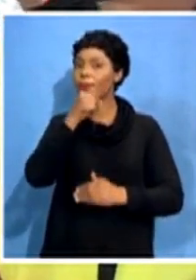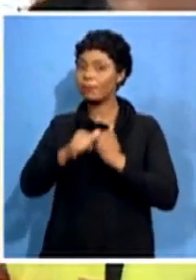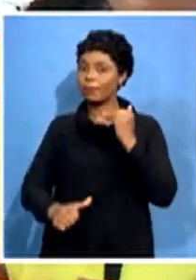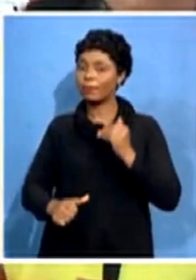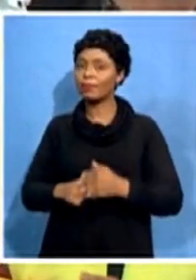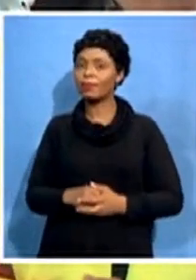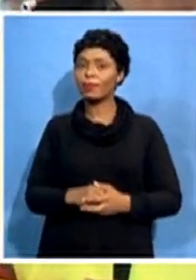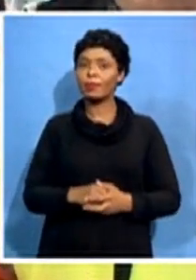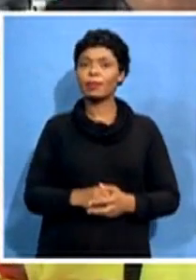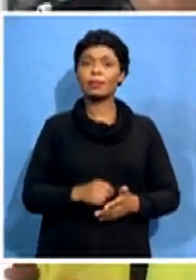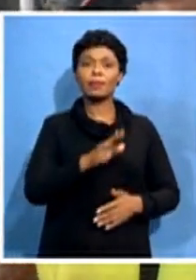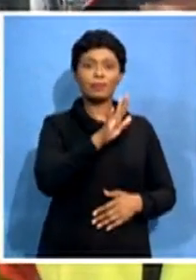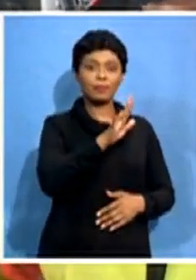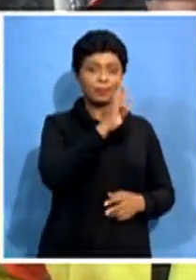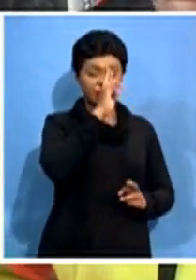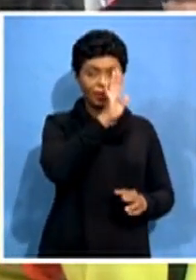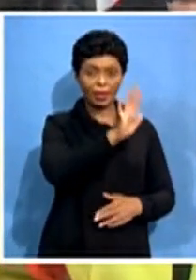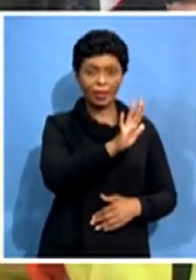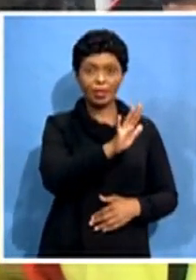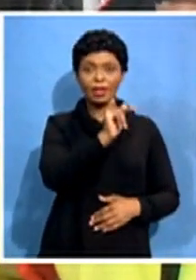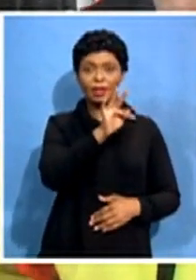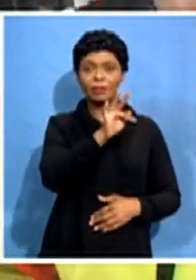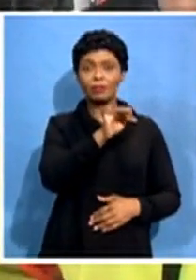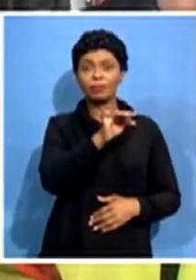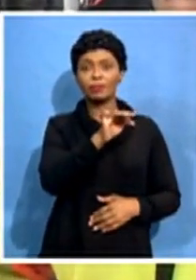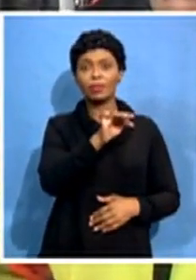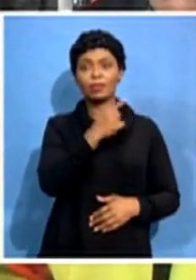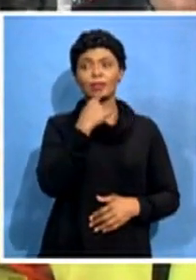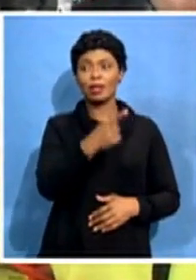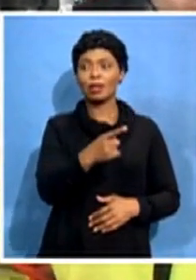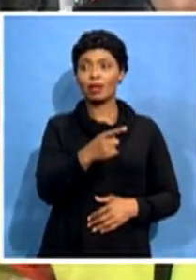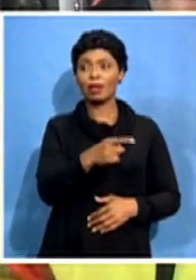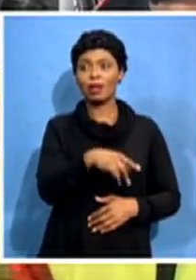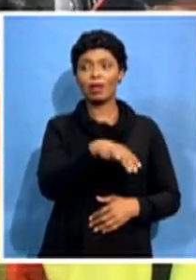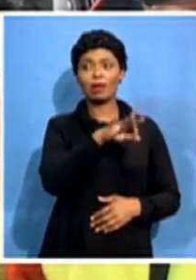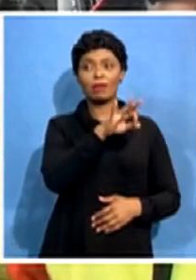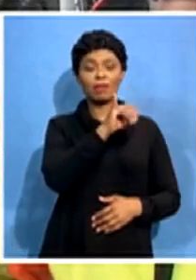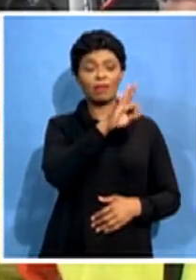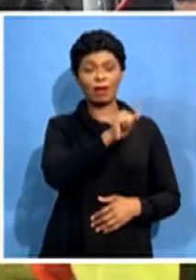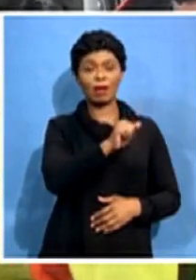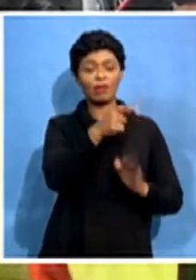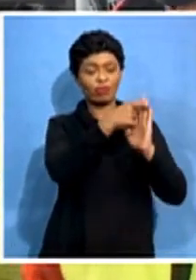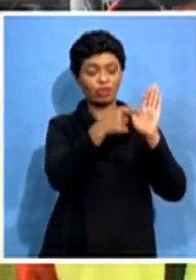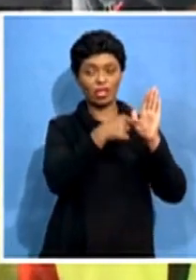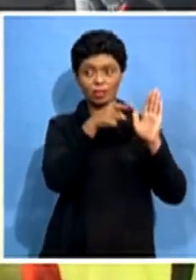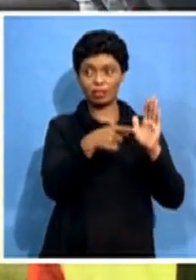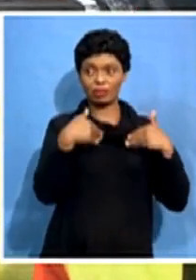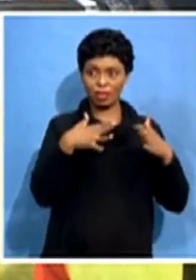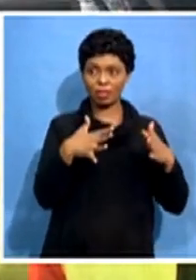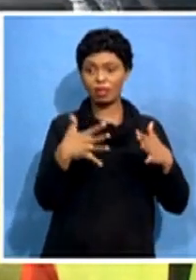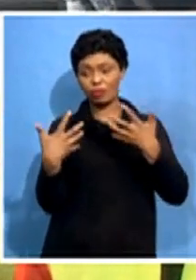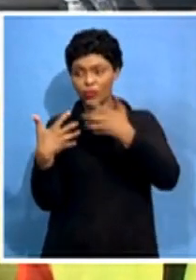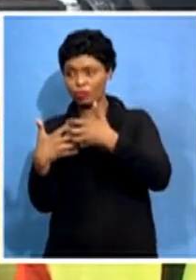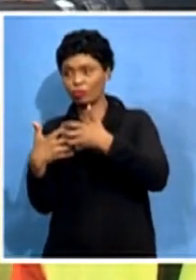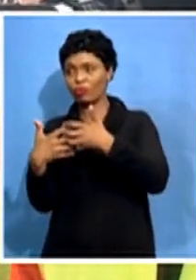FIFA set a date and we build to that date. Ford has set a date, we are building to that date. The launch is early